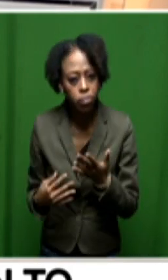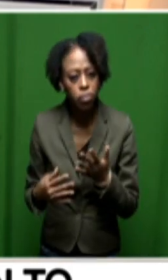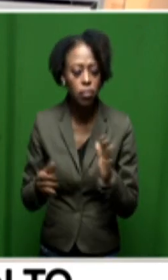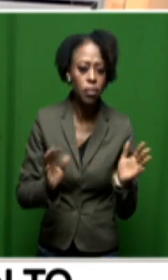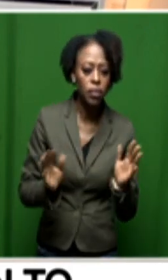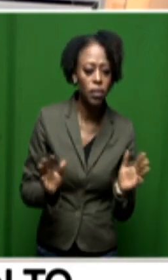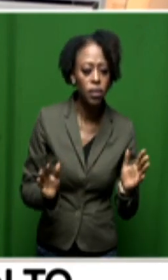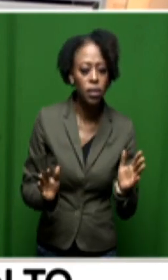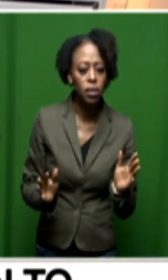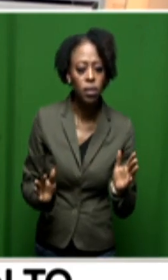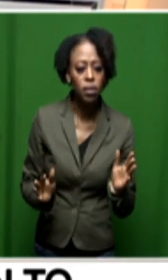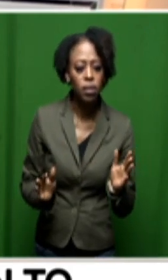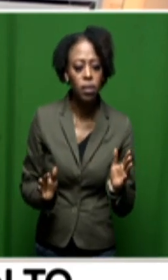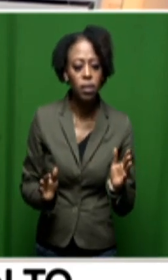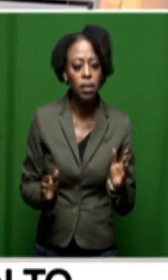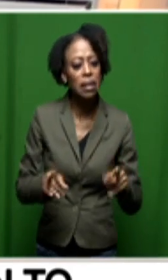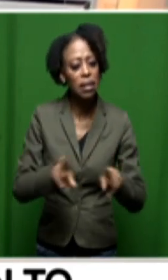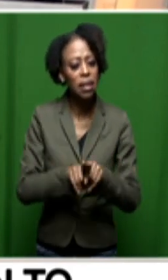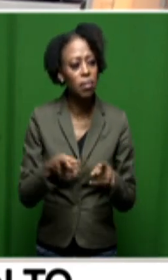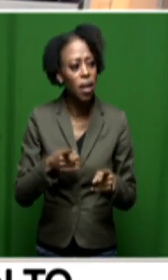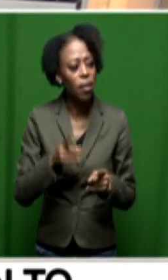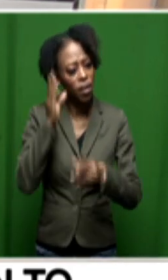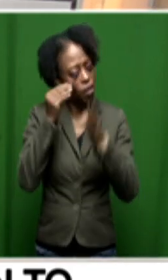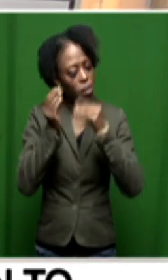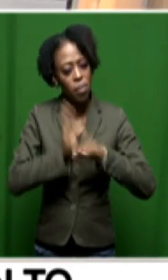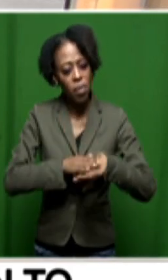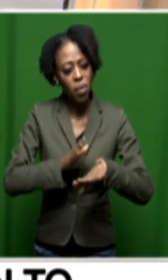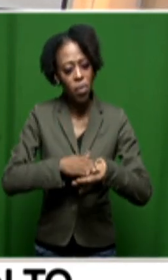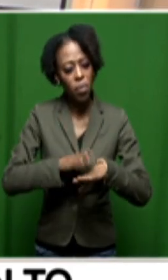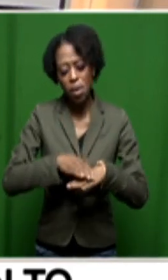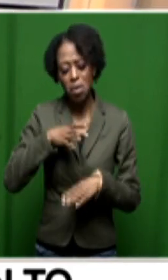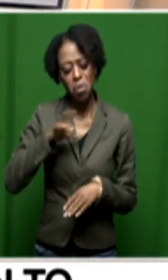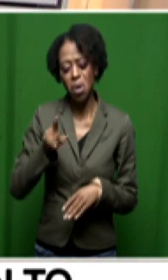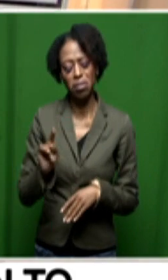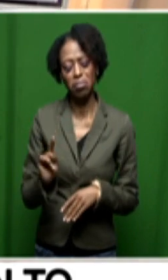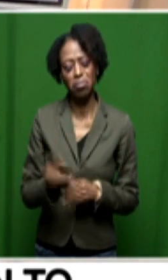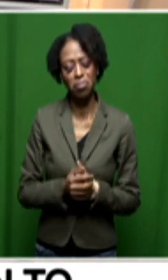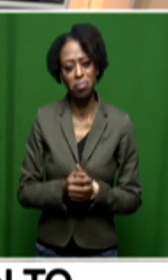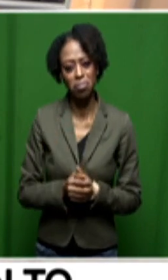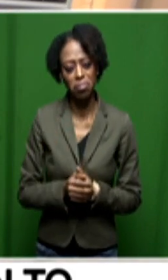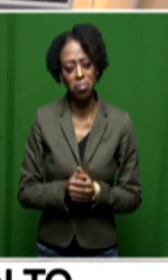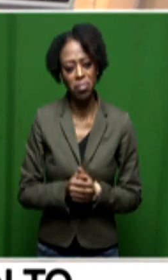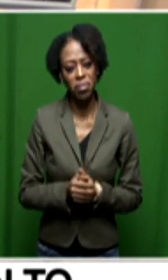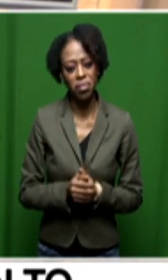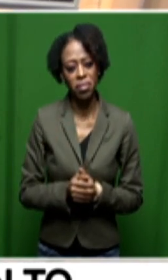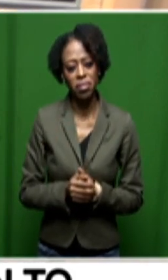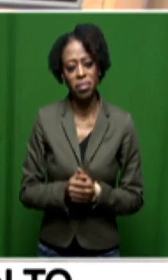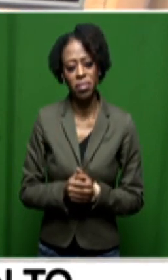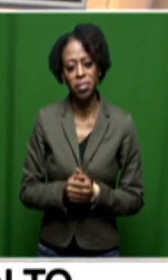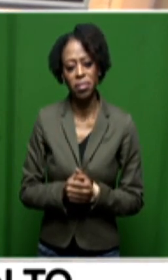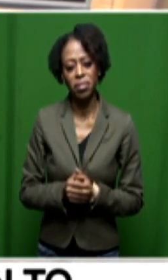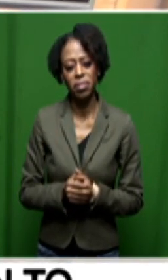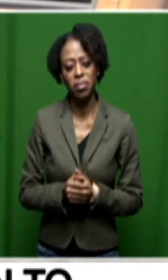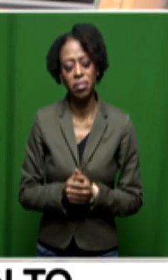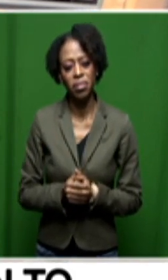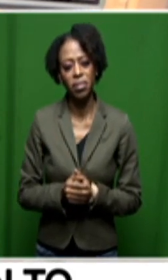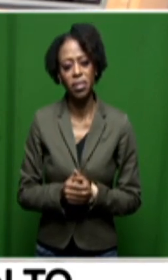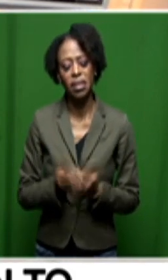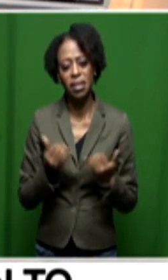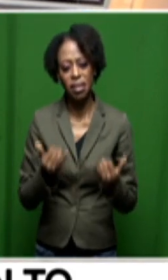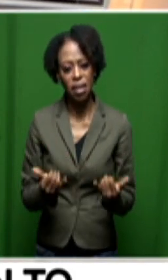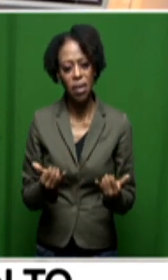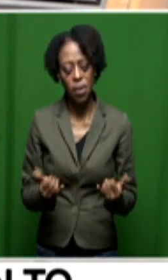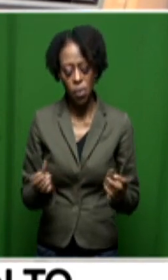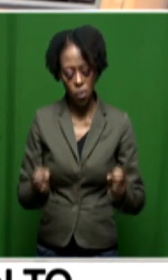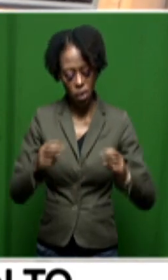know a little bit too much about vaccines now. I don't think I want to have them done. So let's talk about that. Where are those